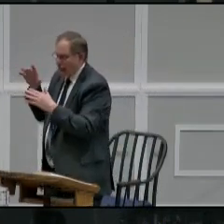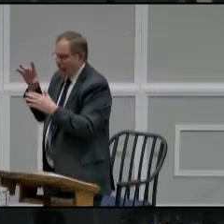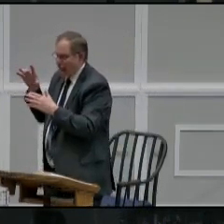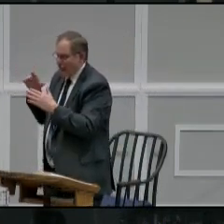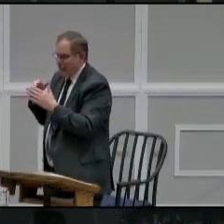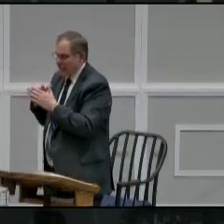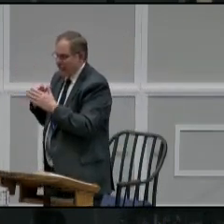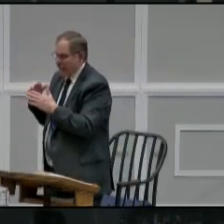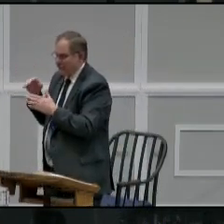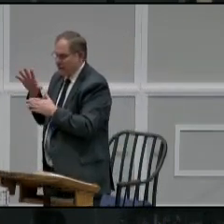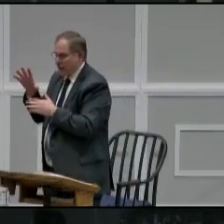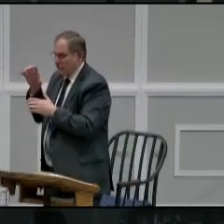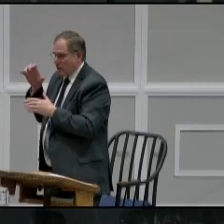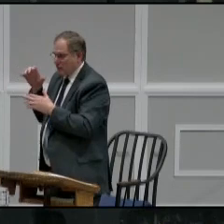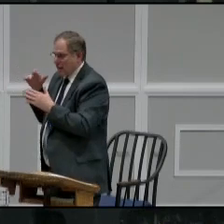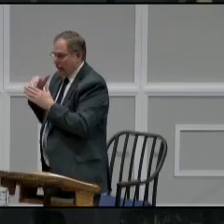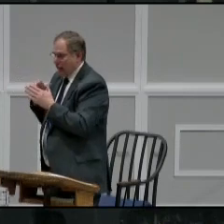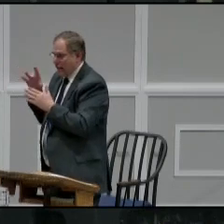$518,000